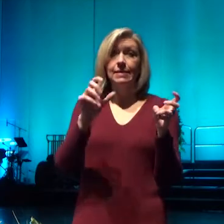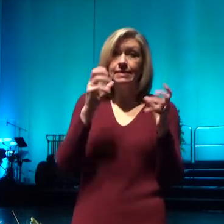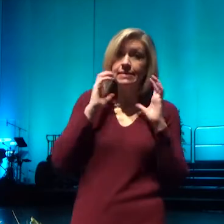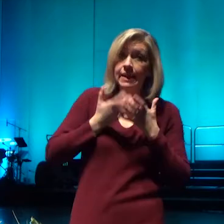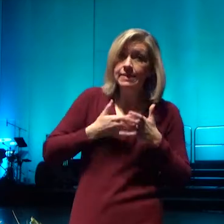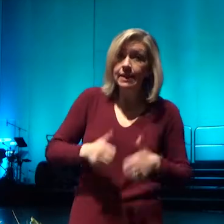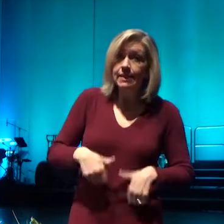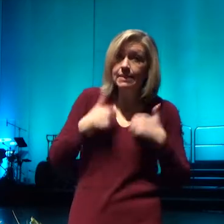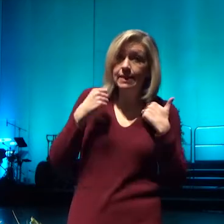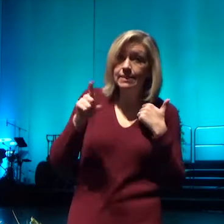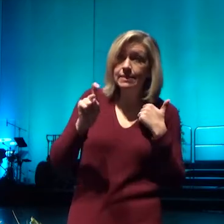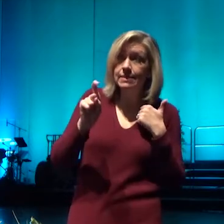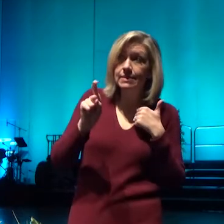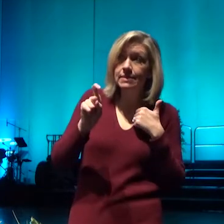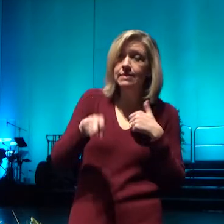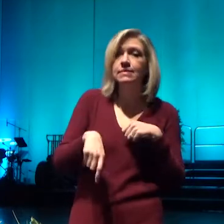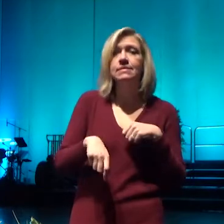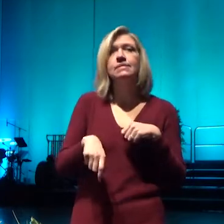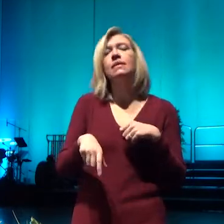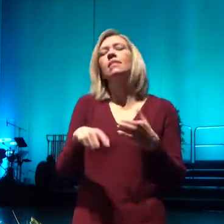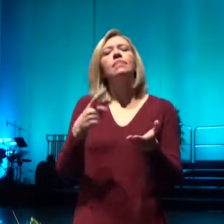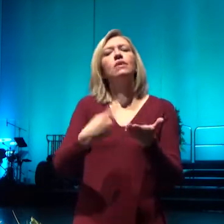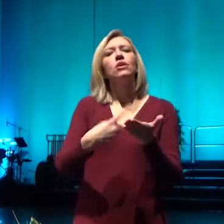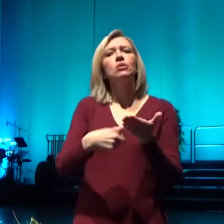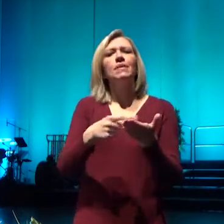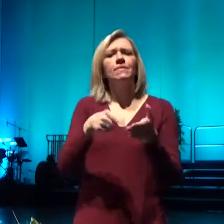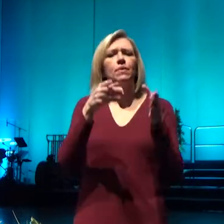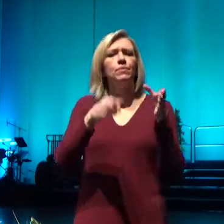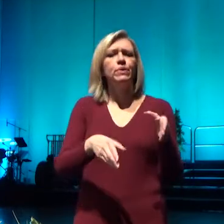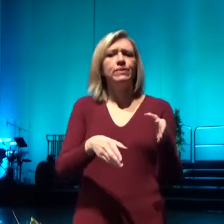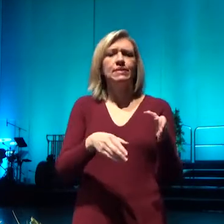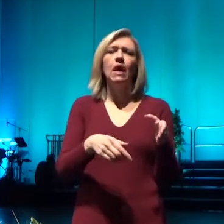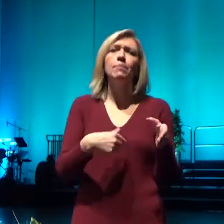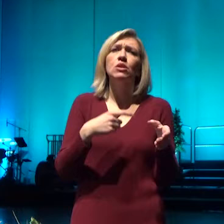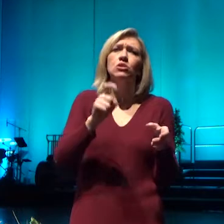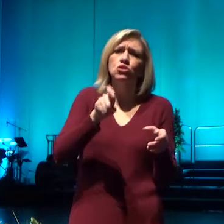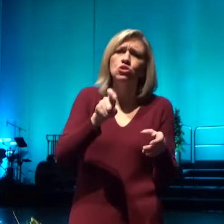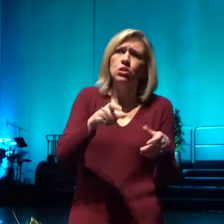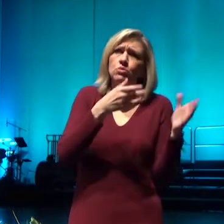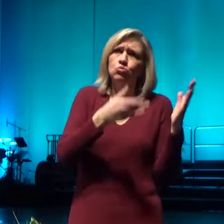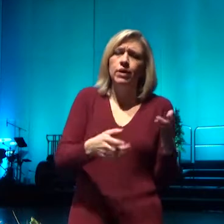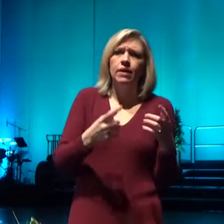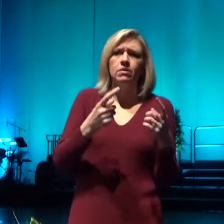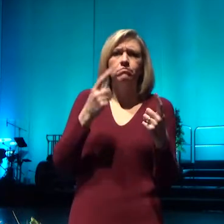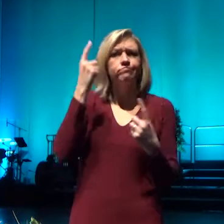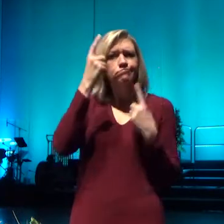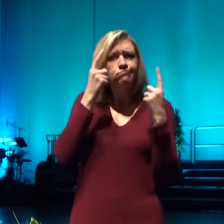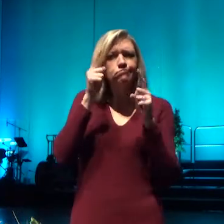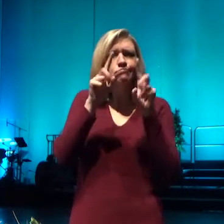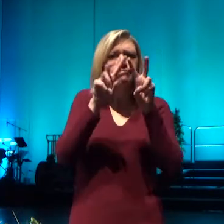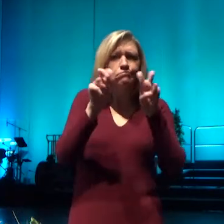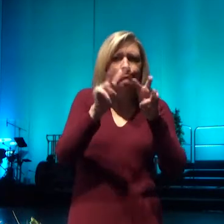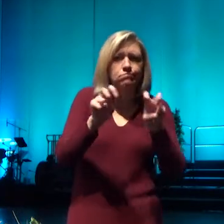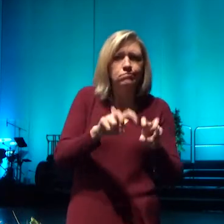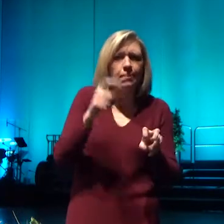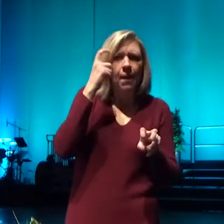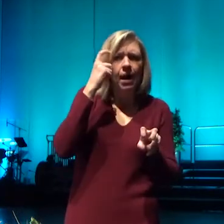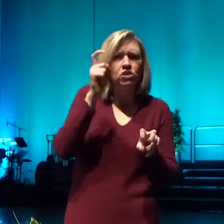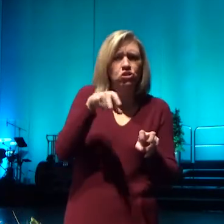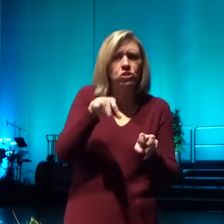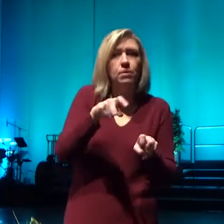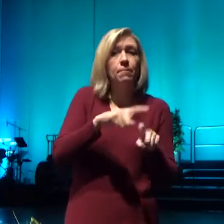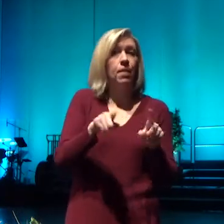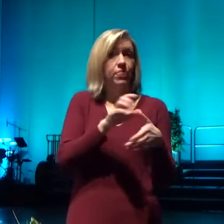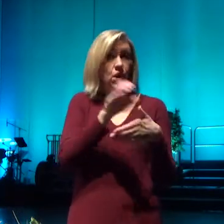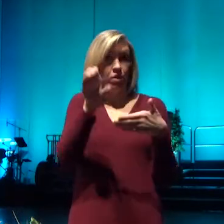And, it's this argument of the person who's the sincere rationalist, not that we shouldn't bring a critical mind and discernment to things going around us, but the